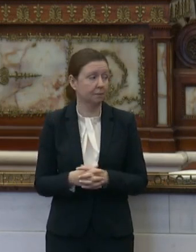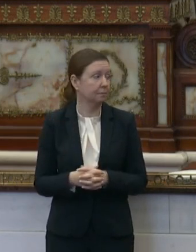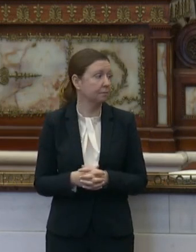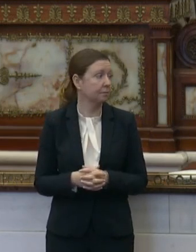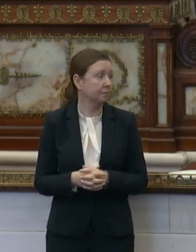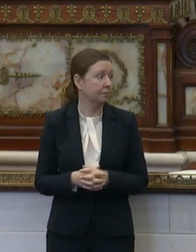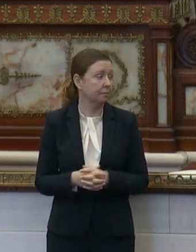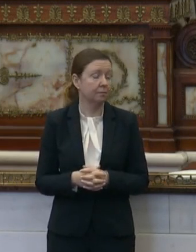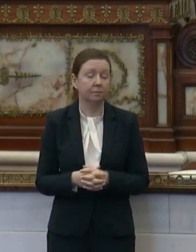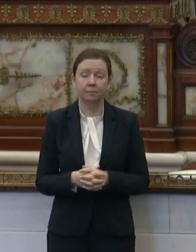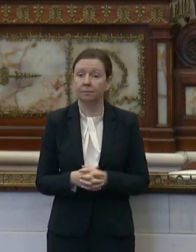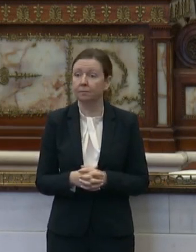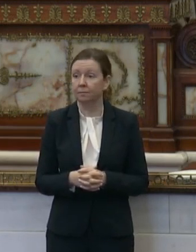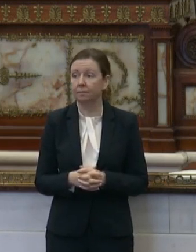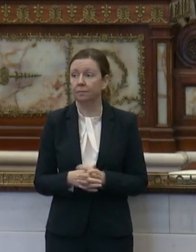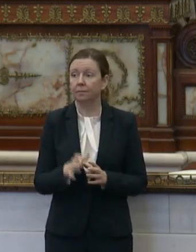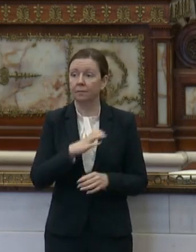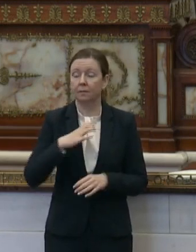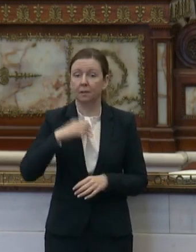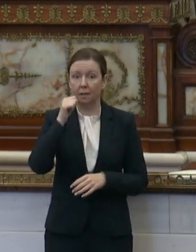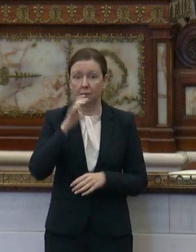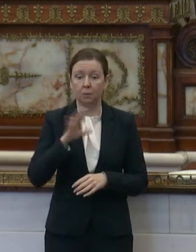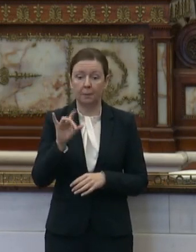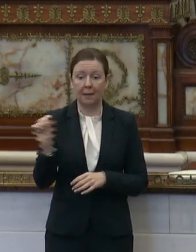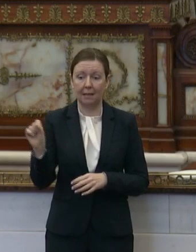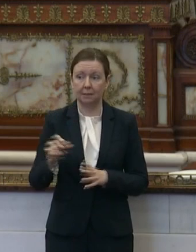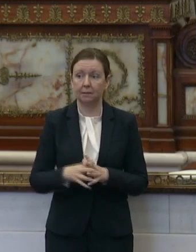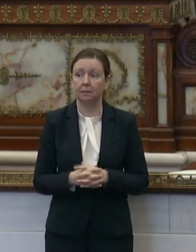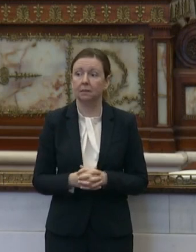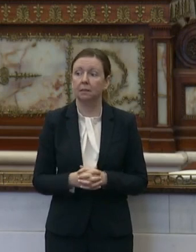roll. Councilwoman Bass?